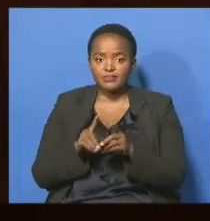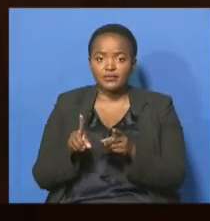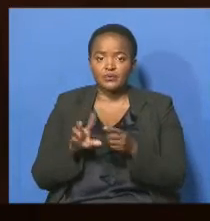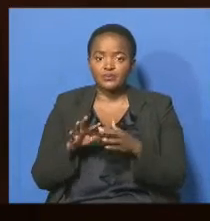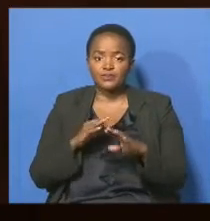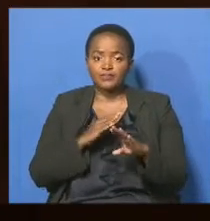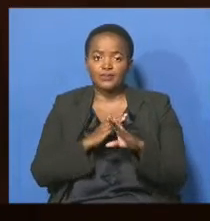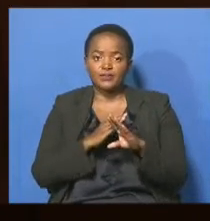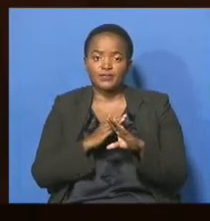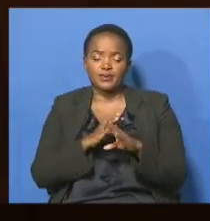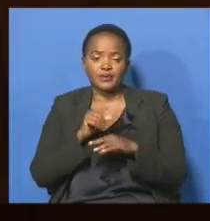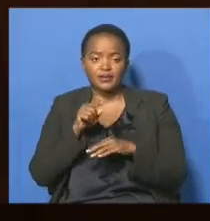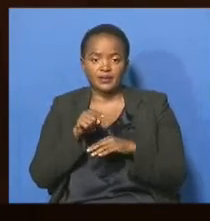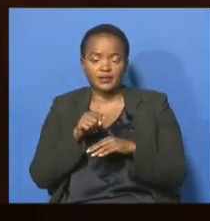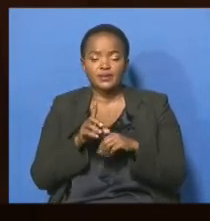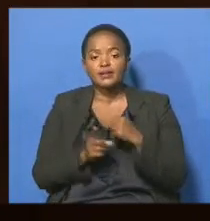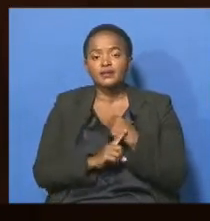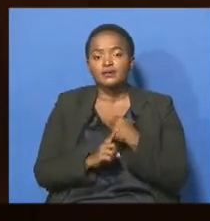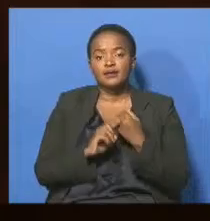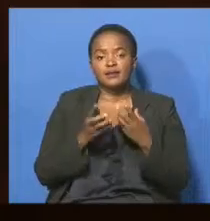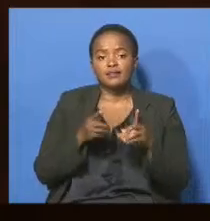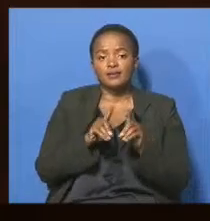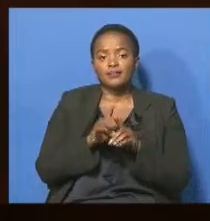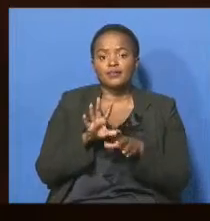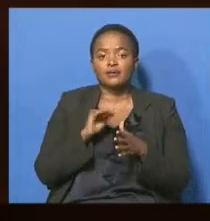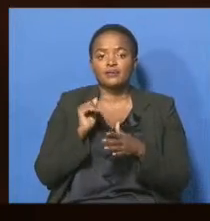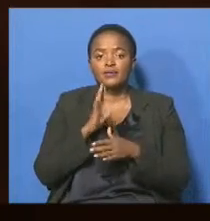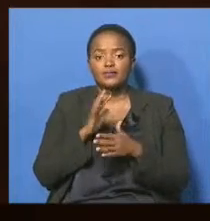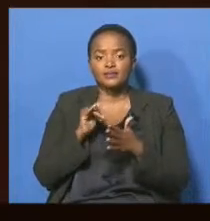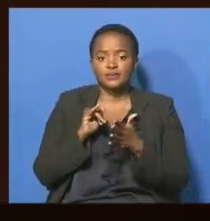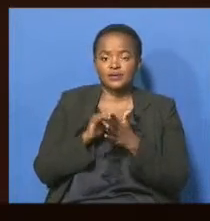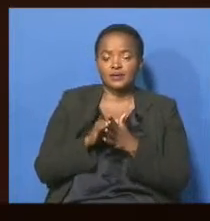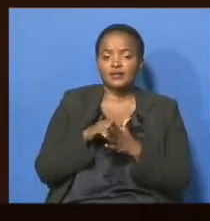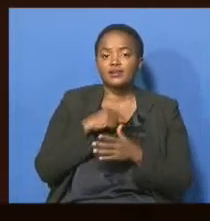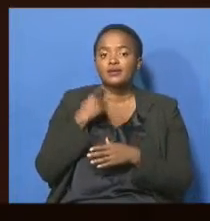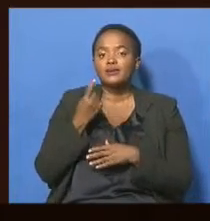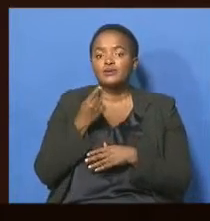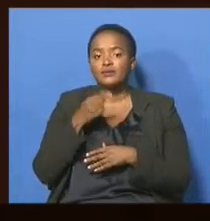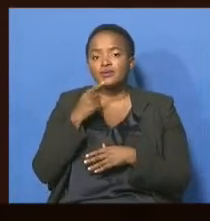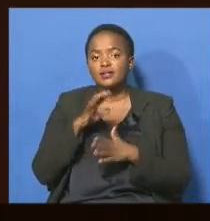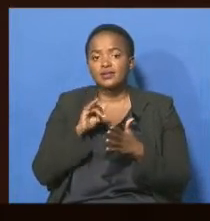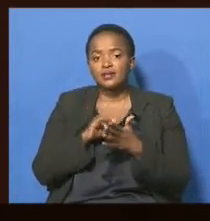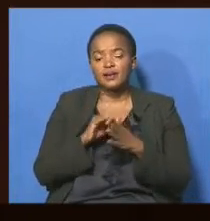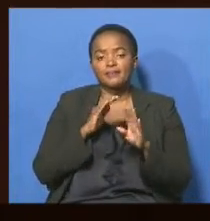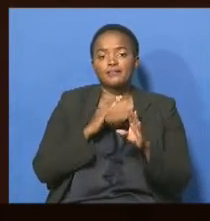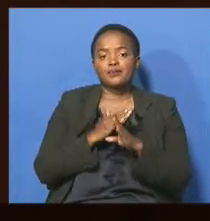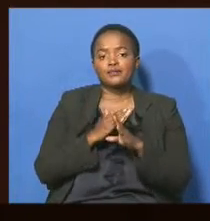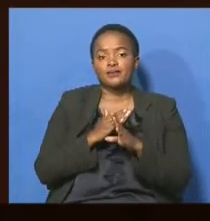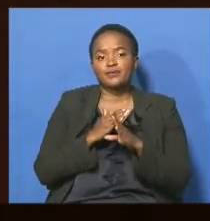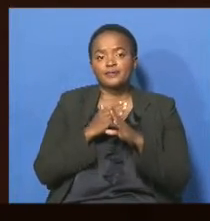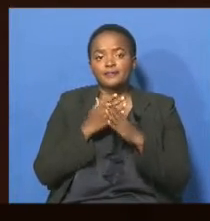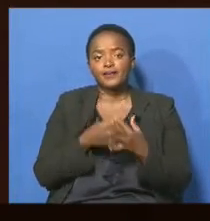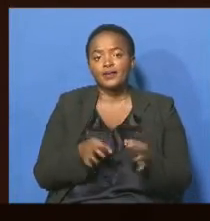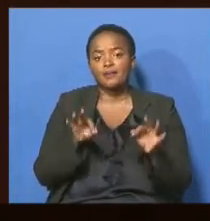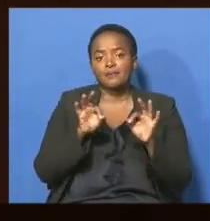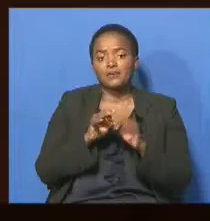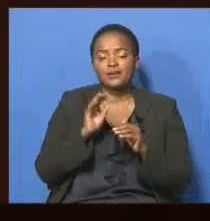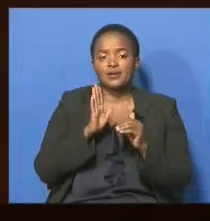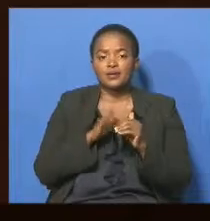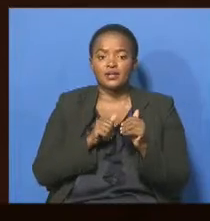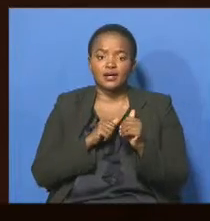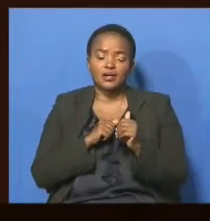to prevent the occurrence of crime. Because like they always say, prevention is better than